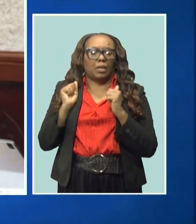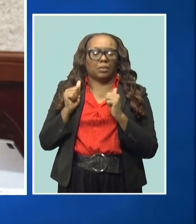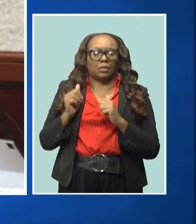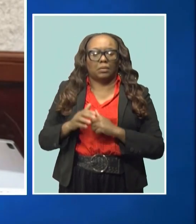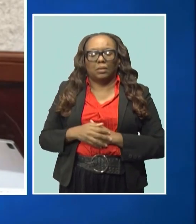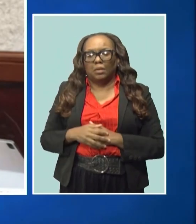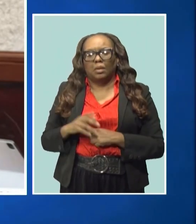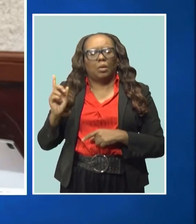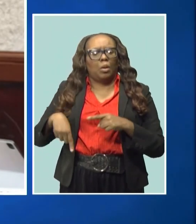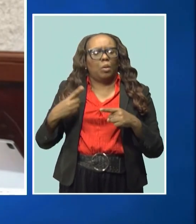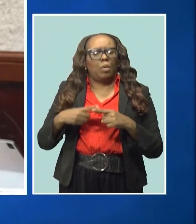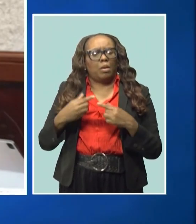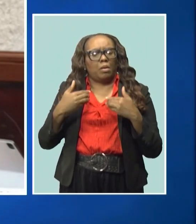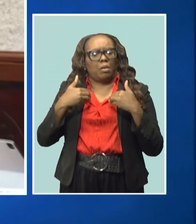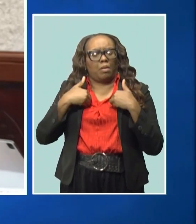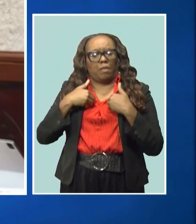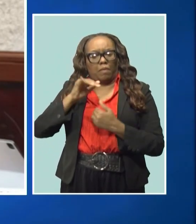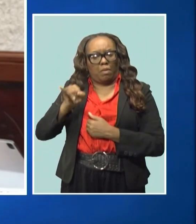trials with jury.